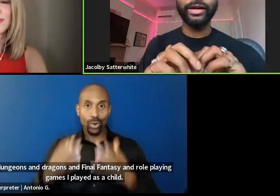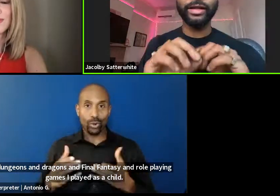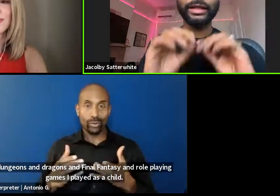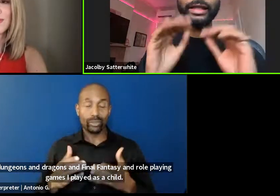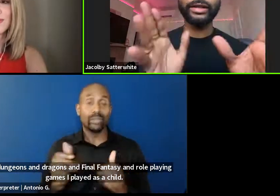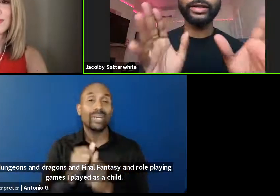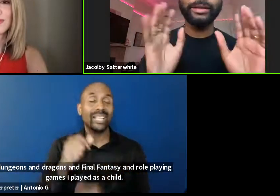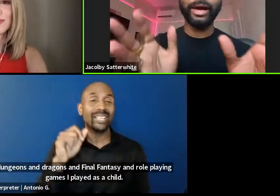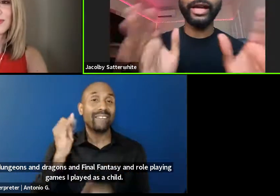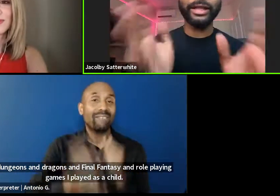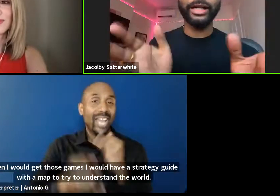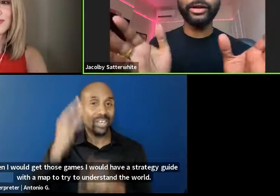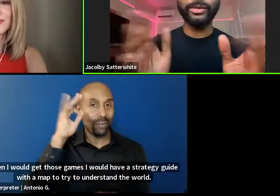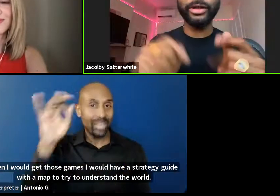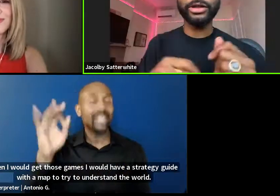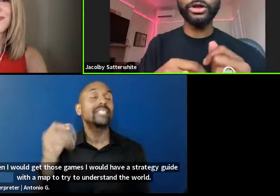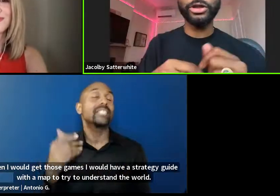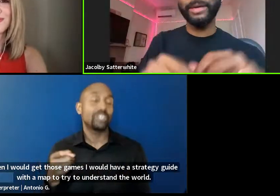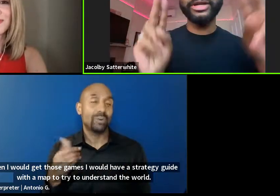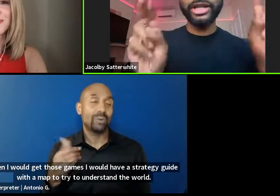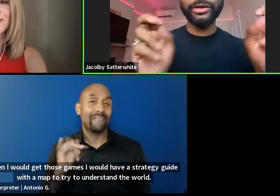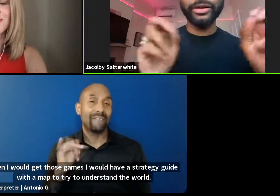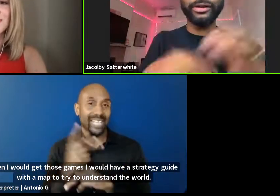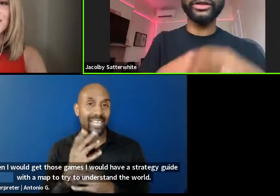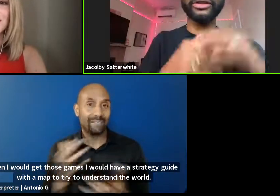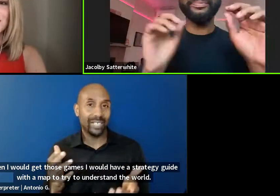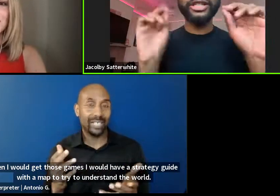like very linear schematic diagram that shows you like